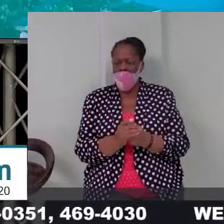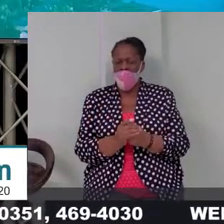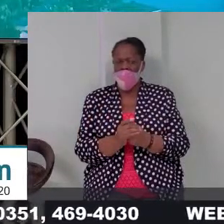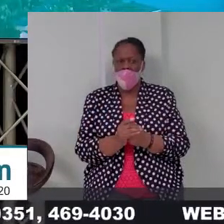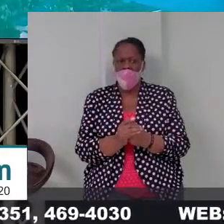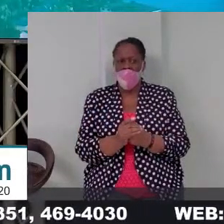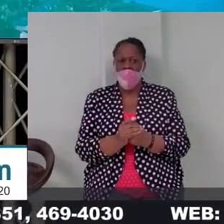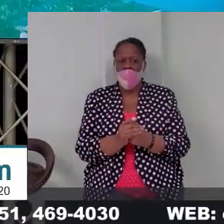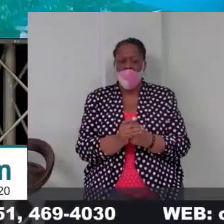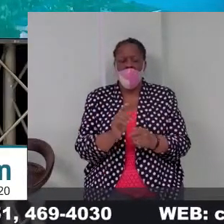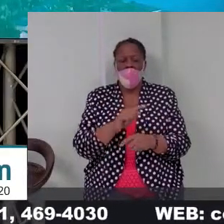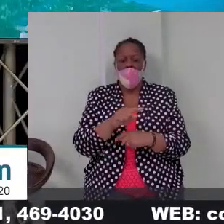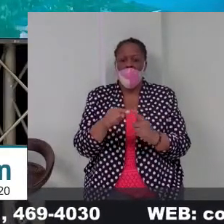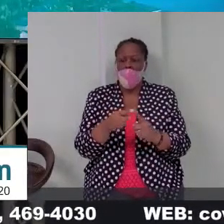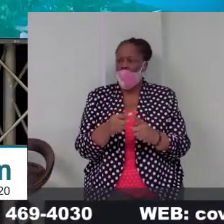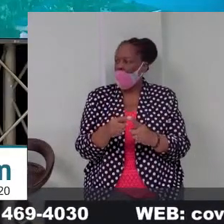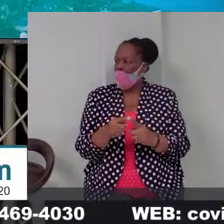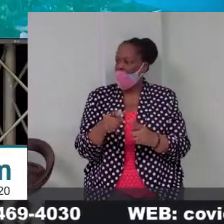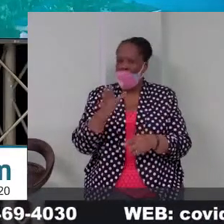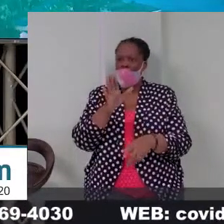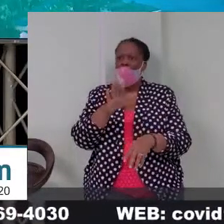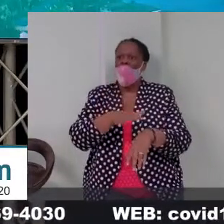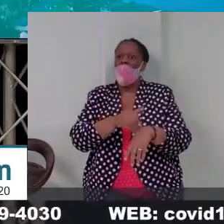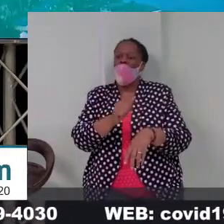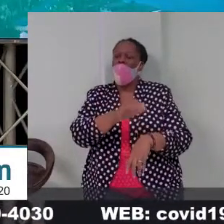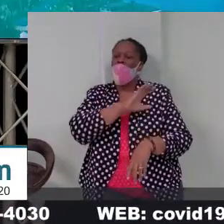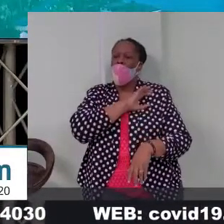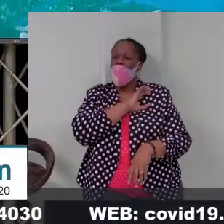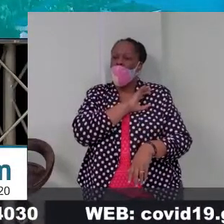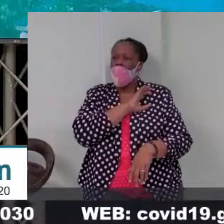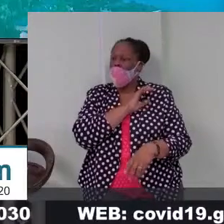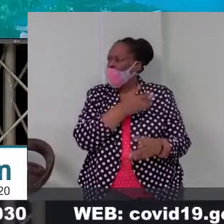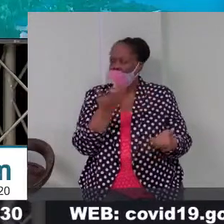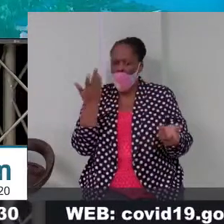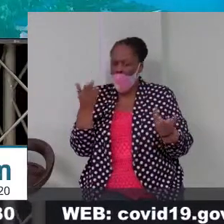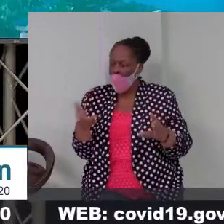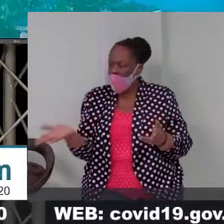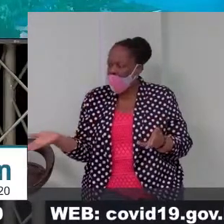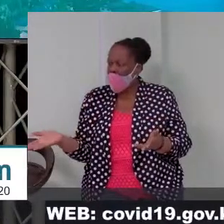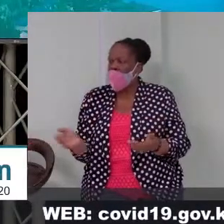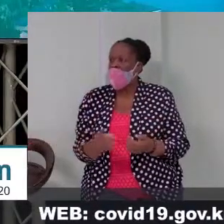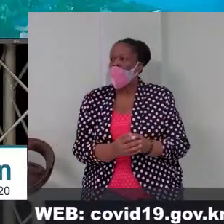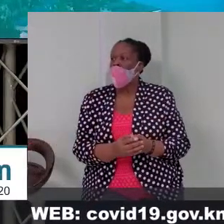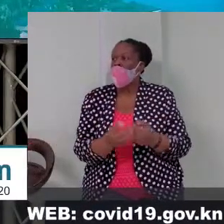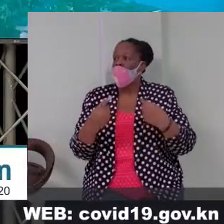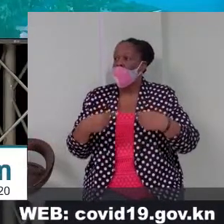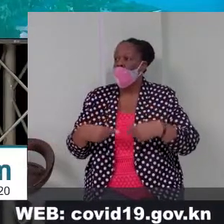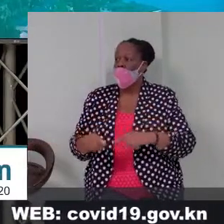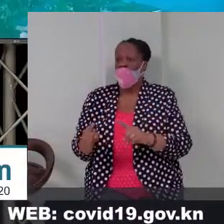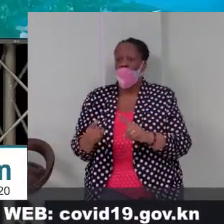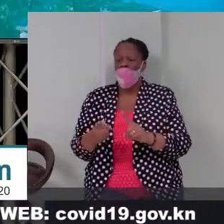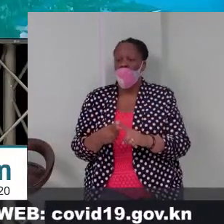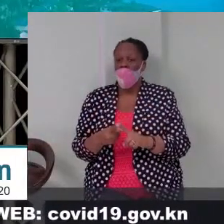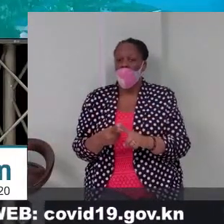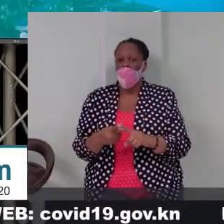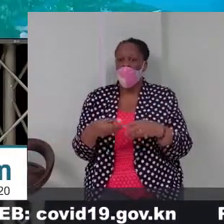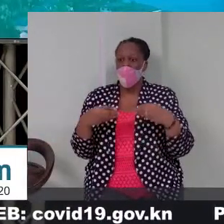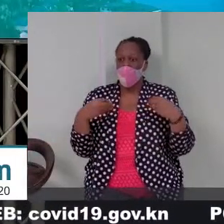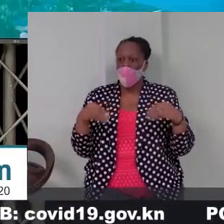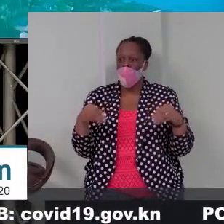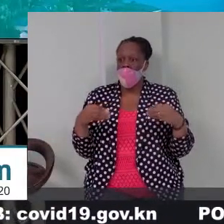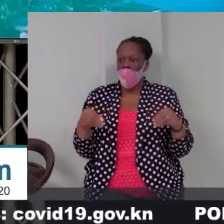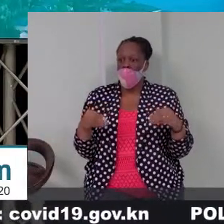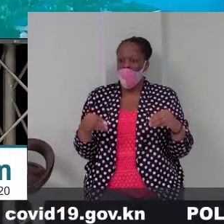an investigation commenced. It was revealed that the men went shopping in a